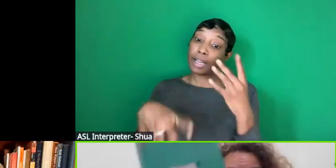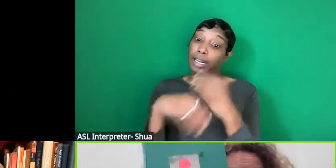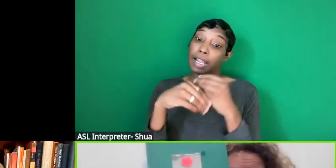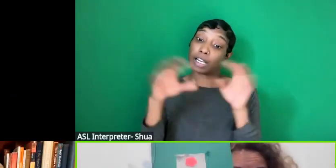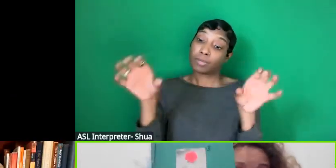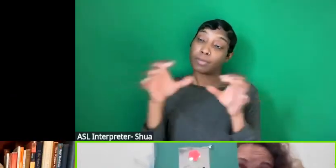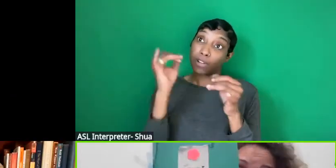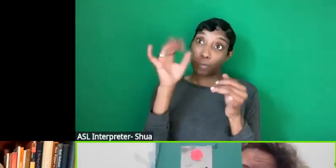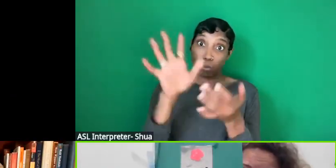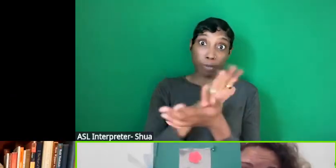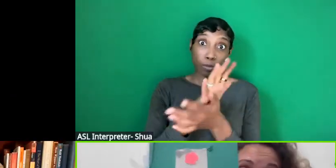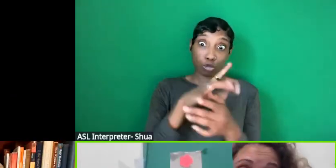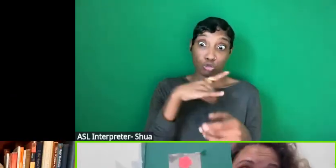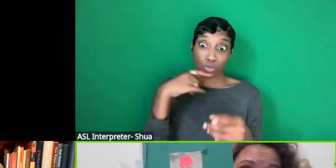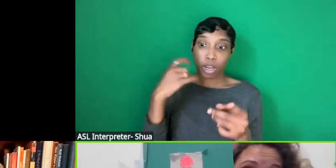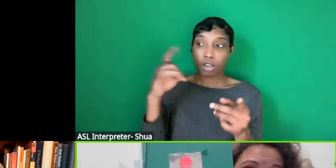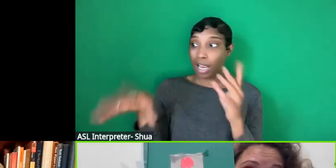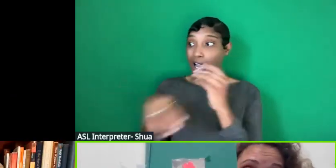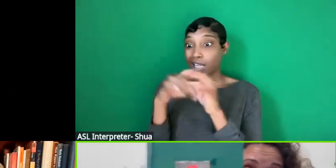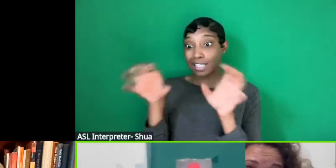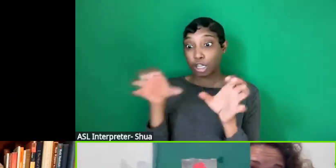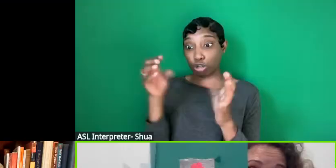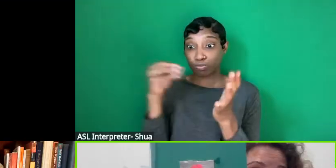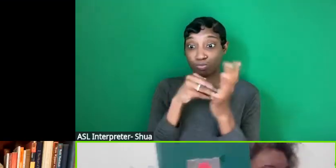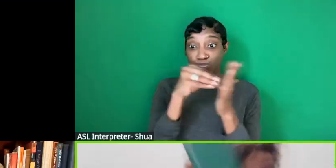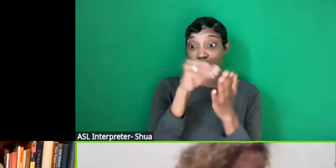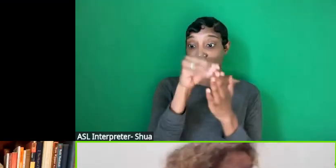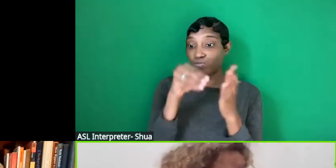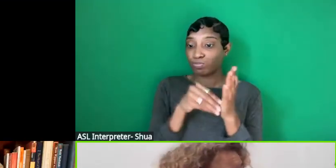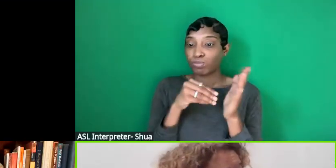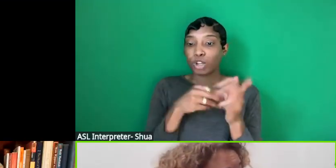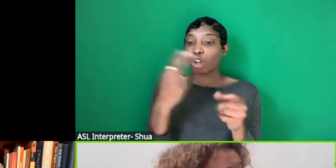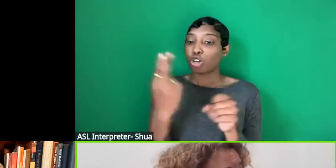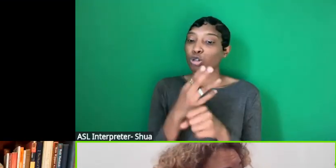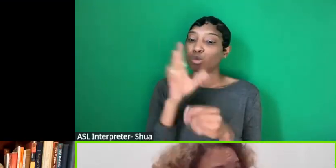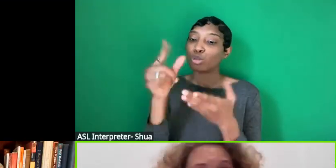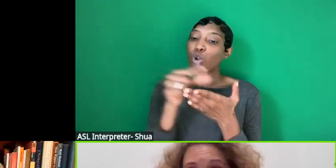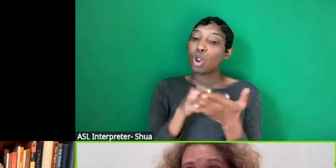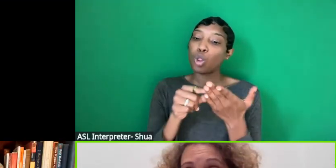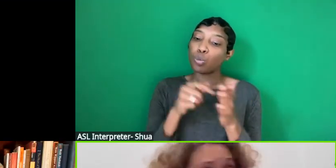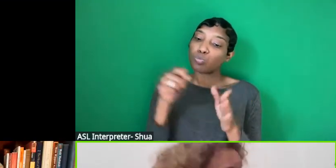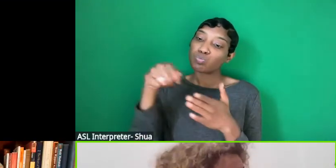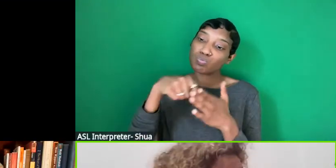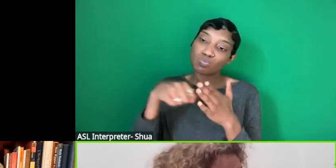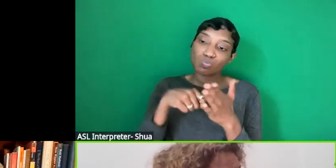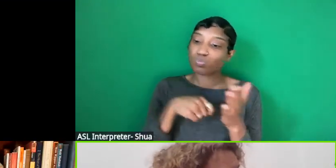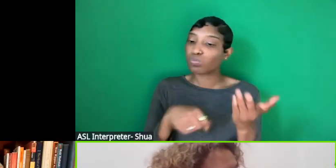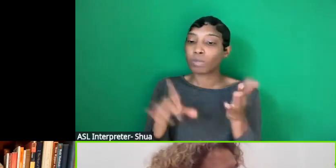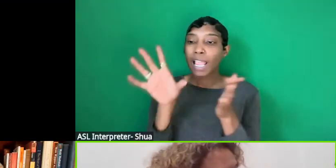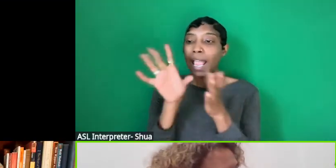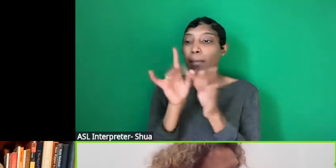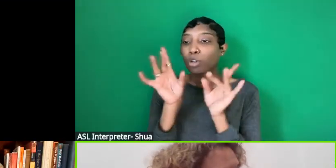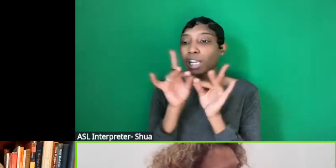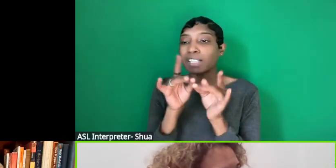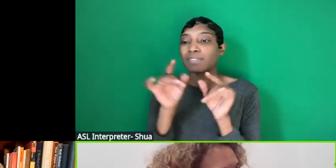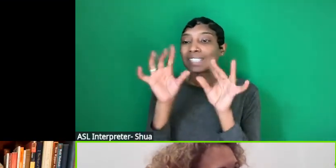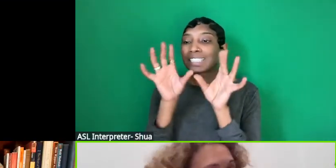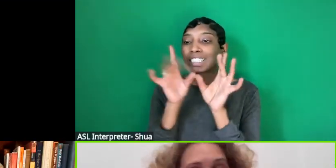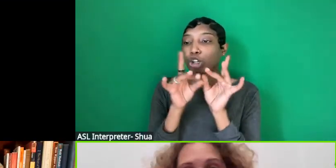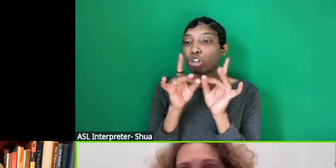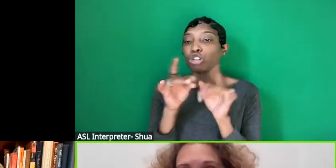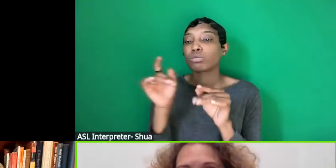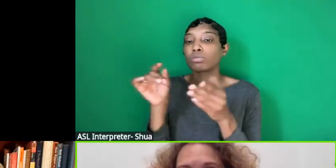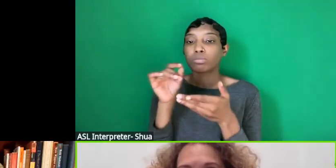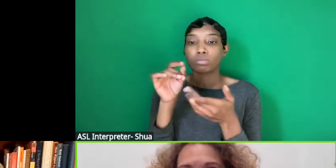embellishments to your paper. Use your glue stick or the adhesive squares that were enclosed. I'll show you the close-up over here, close-up over